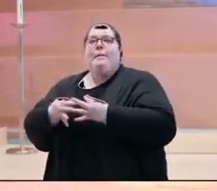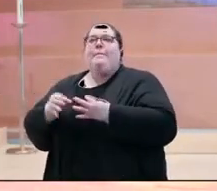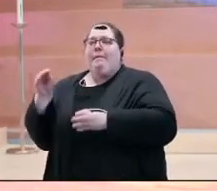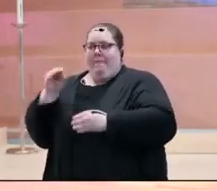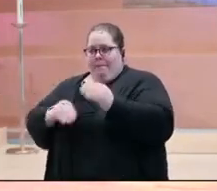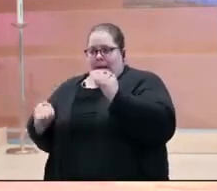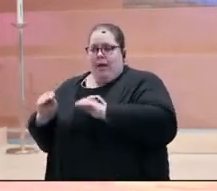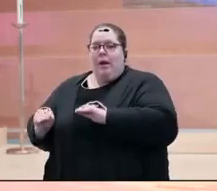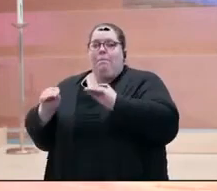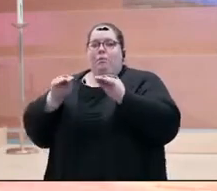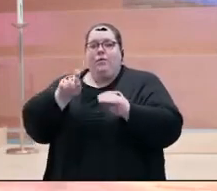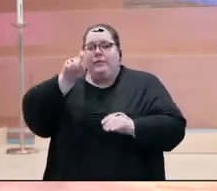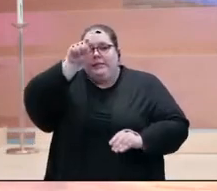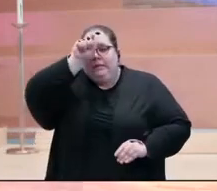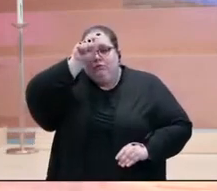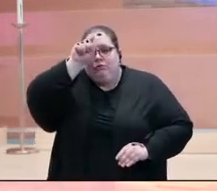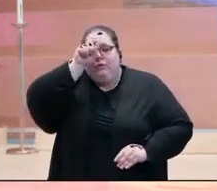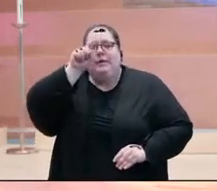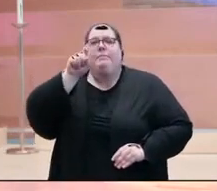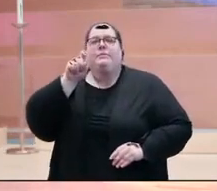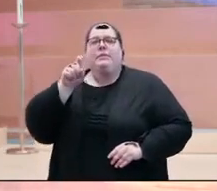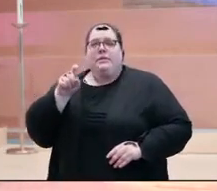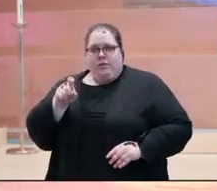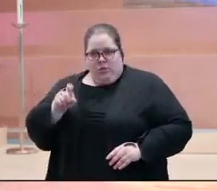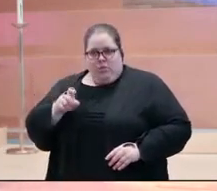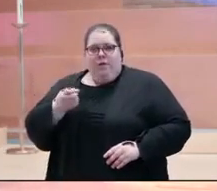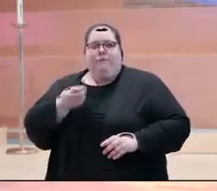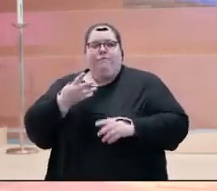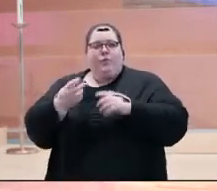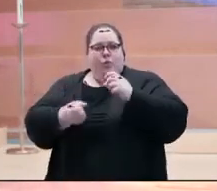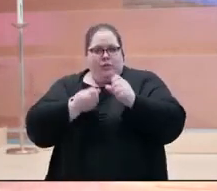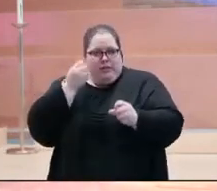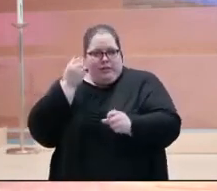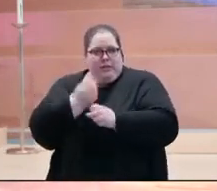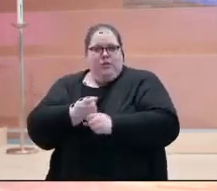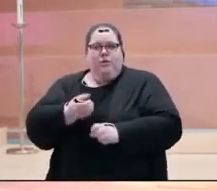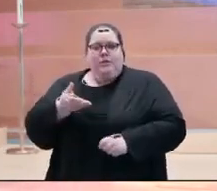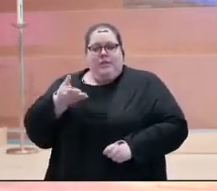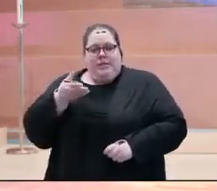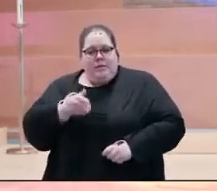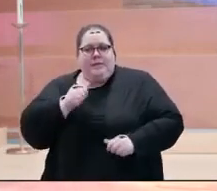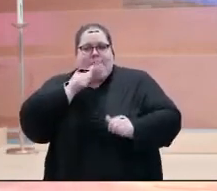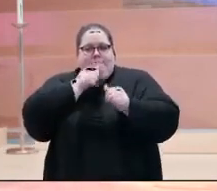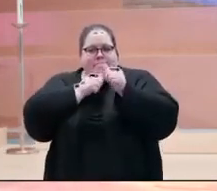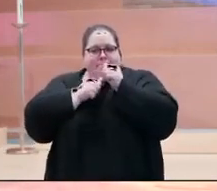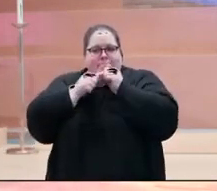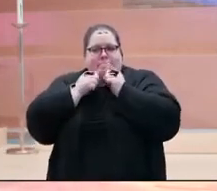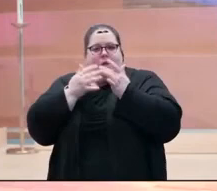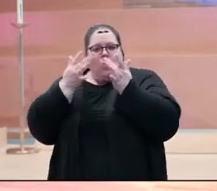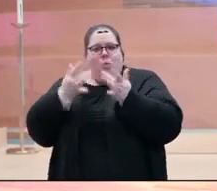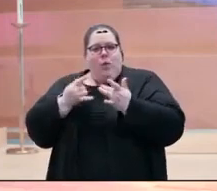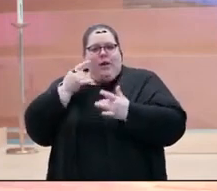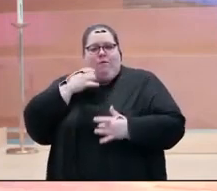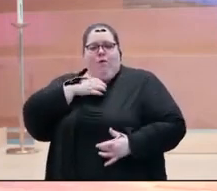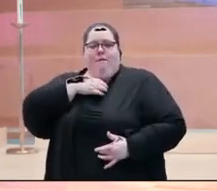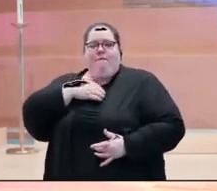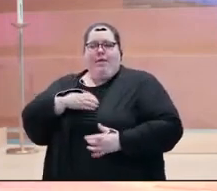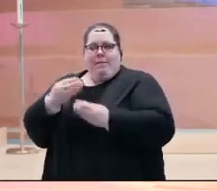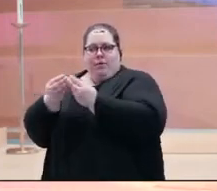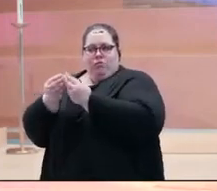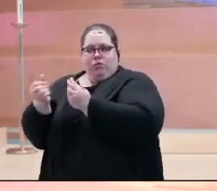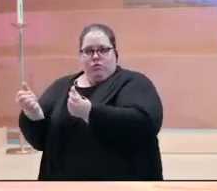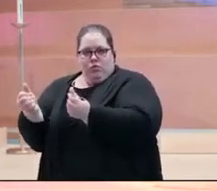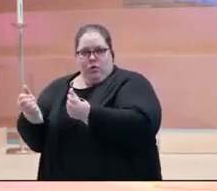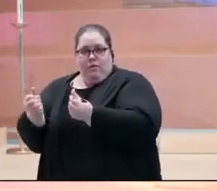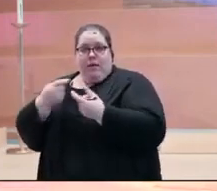to Egypt. And they spend a couple of years sojourning in Egypt while they wait for the famine to get better in Canaan. And then finally,